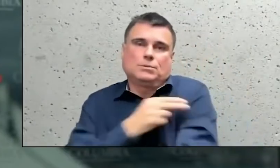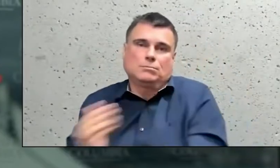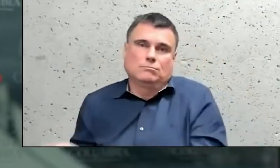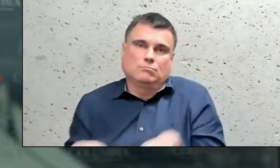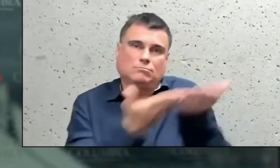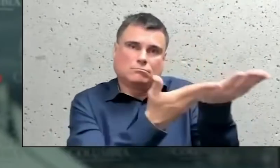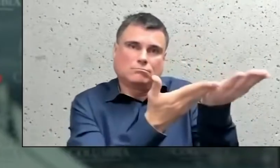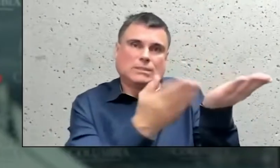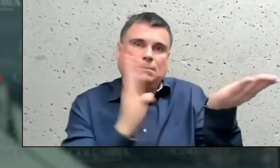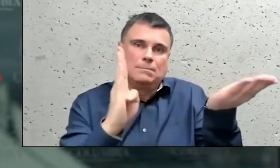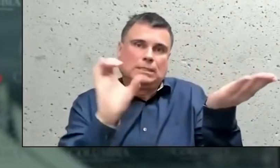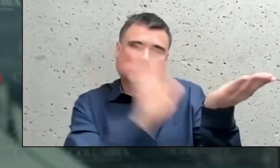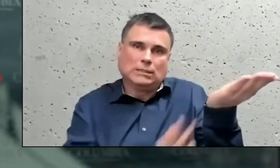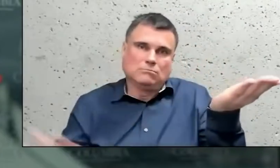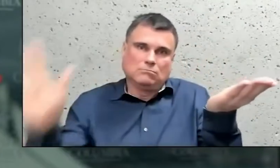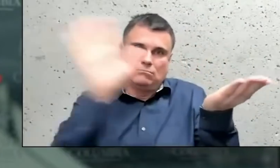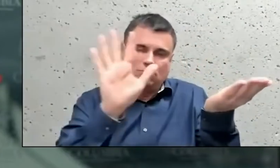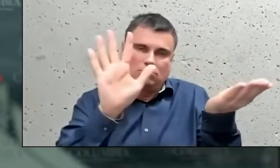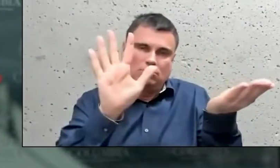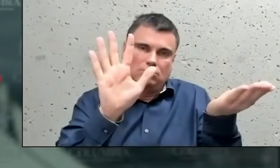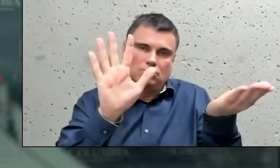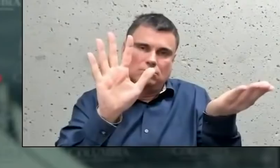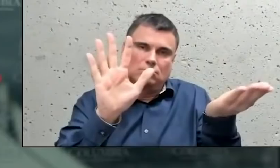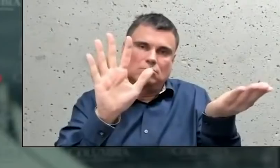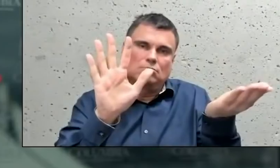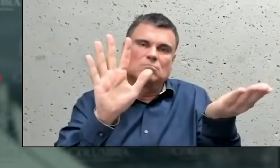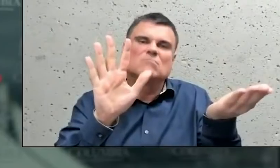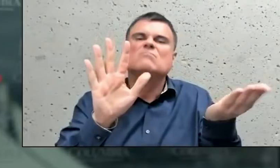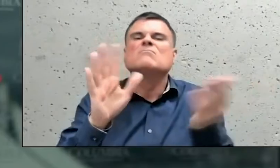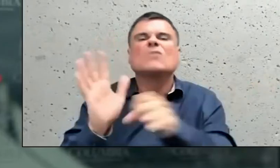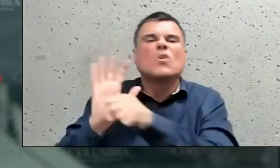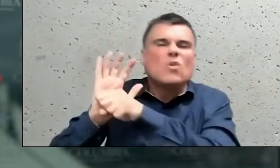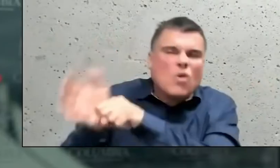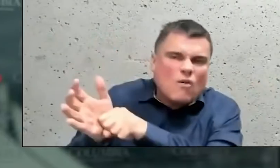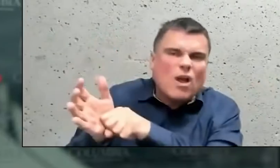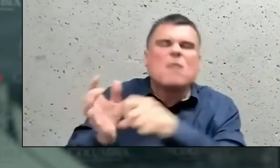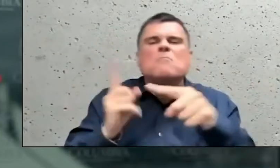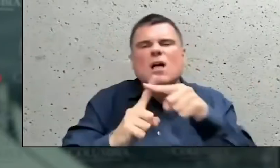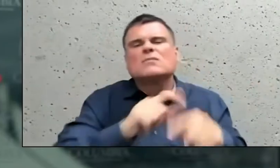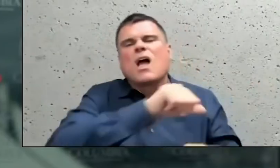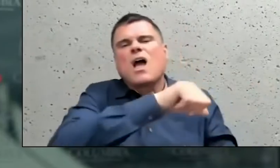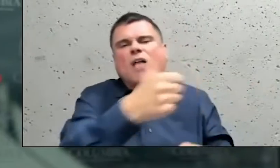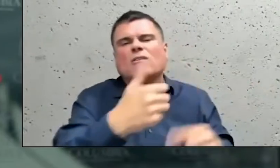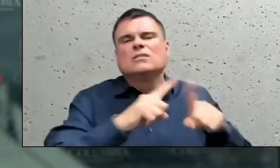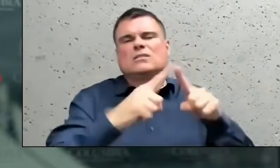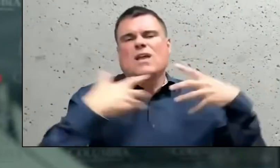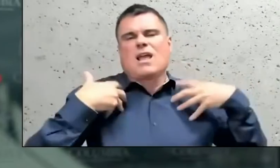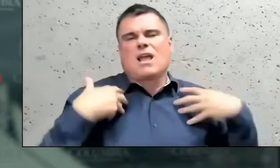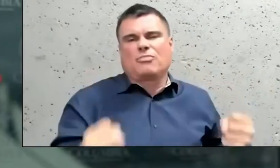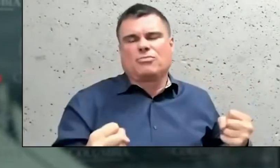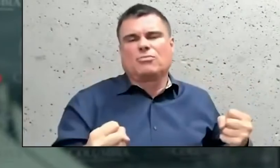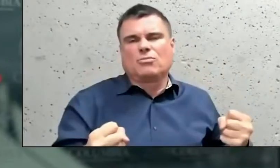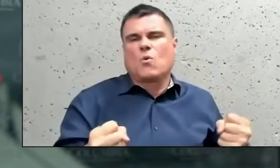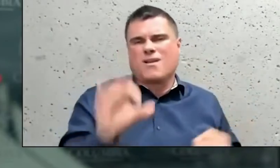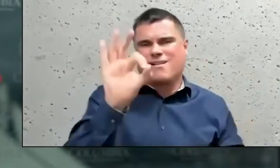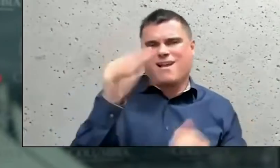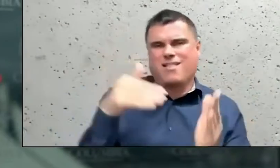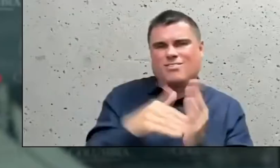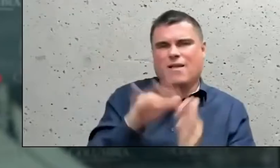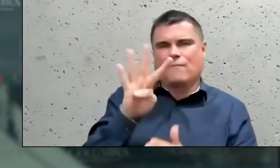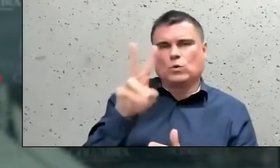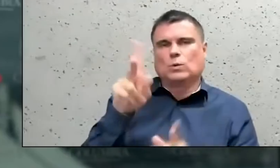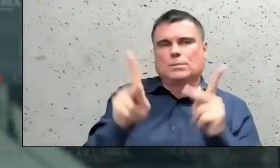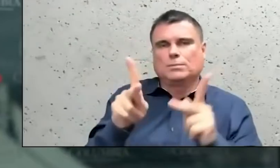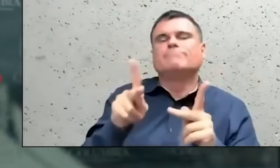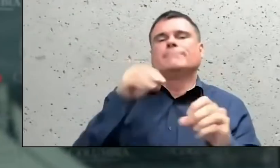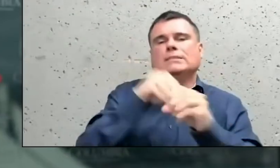approximately 11,500 total beds, base and surge, but 9,229 base beds. So that is over our base bed